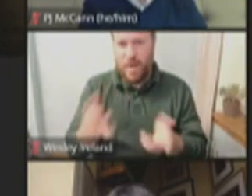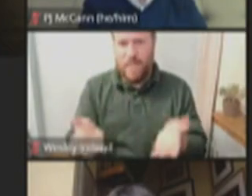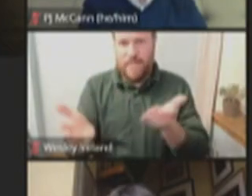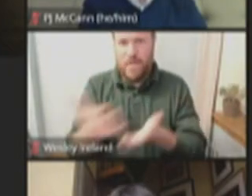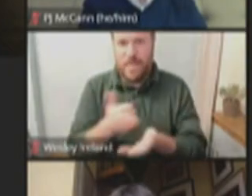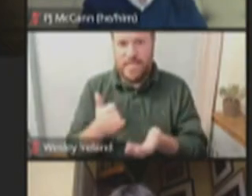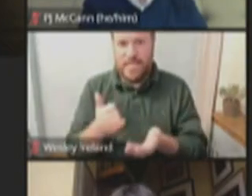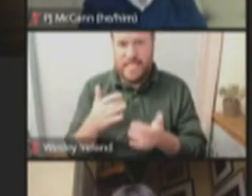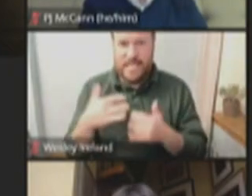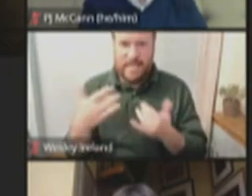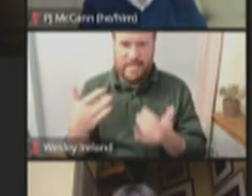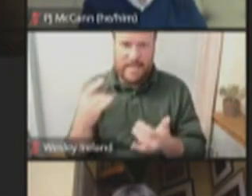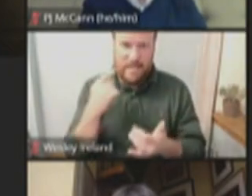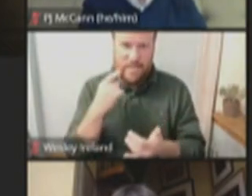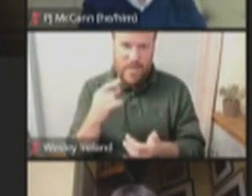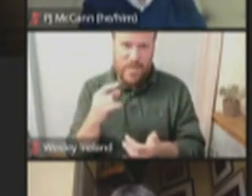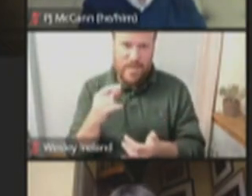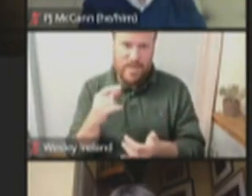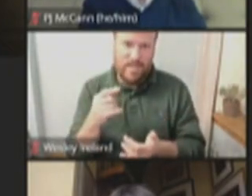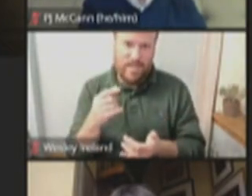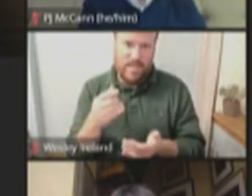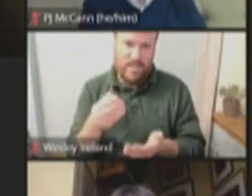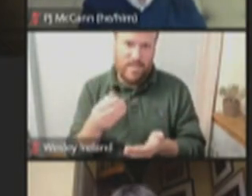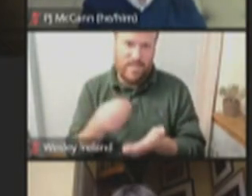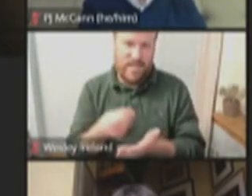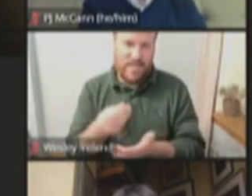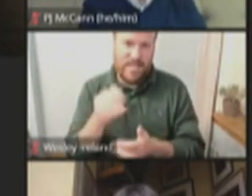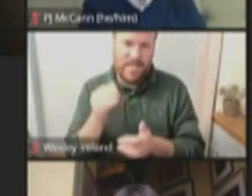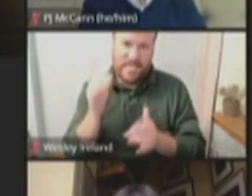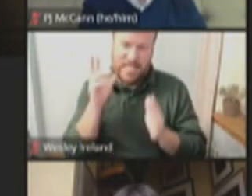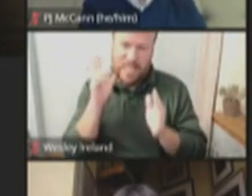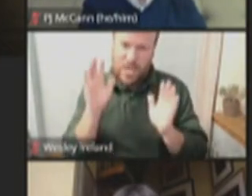specific services because of funding issues.